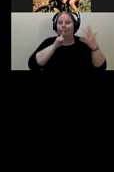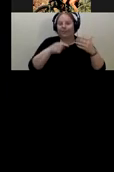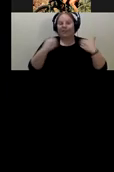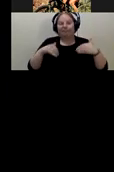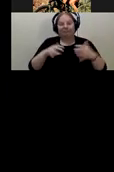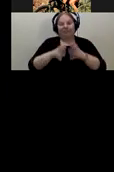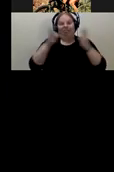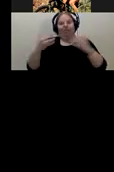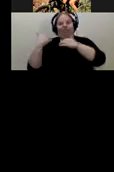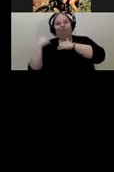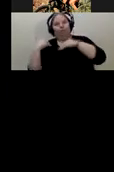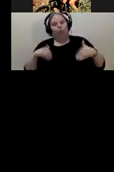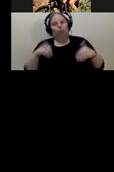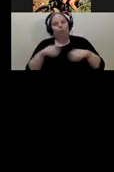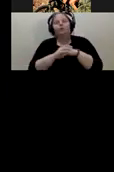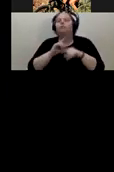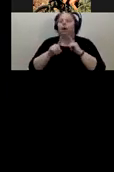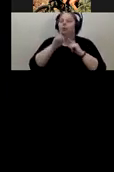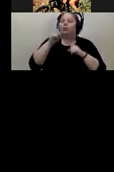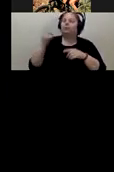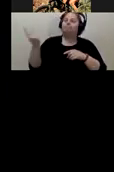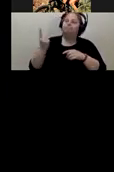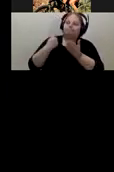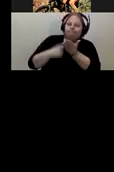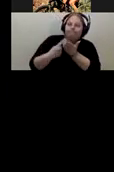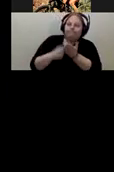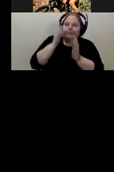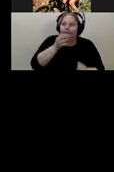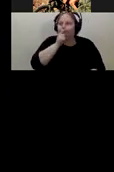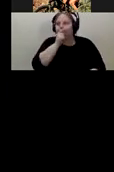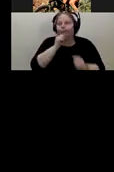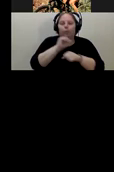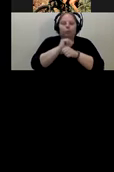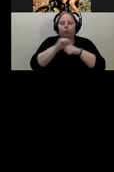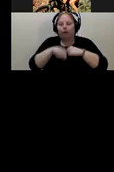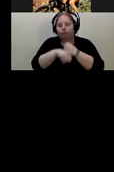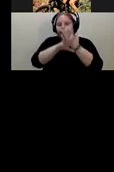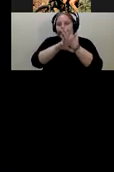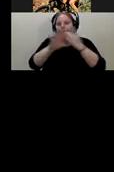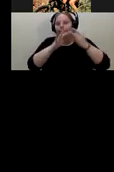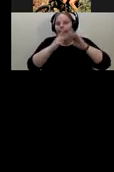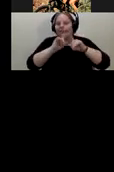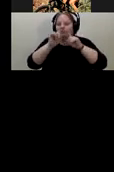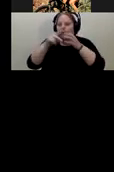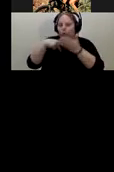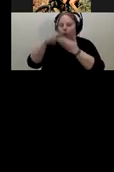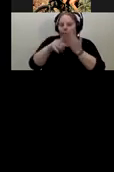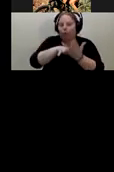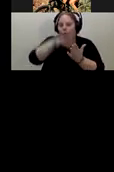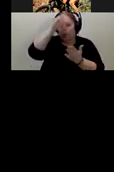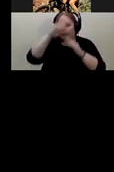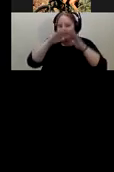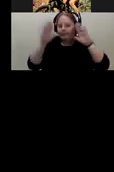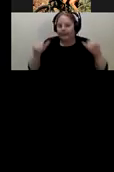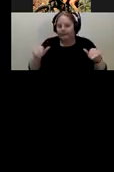amount. But we decided, after working online with various platforms for learning management systems, that we